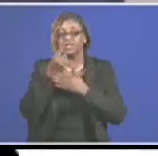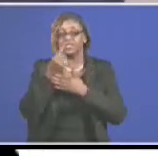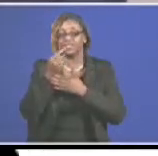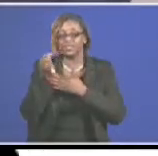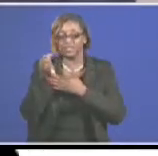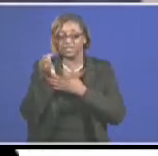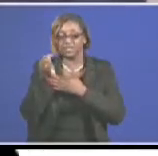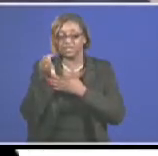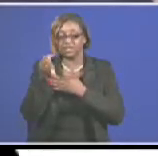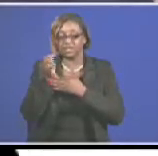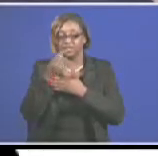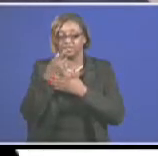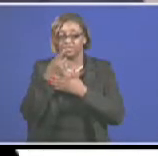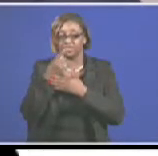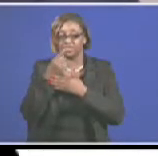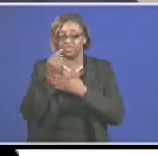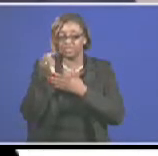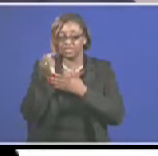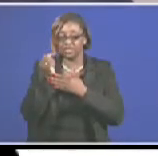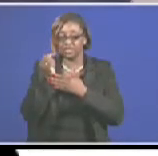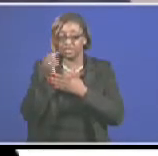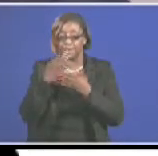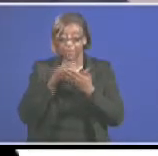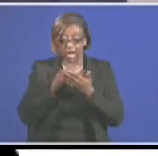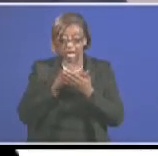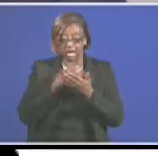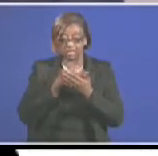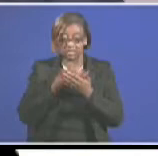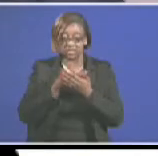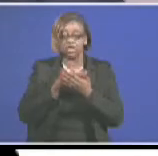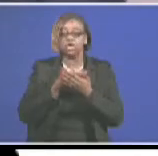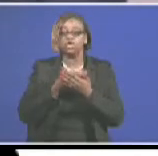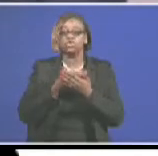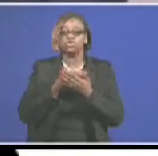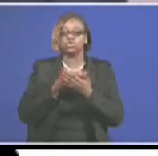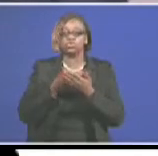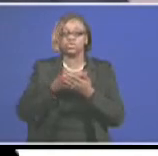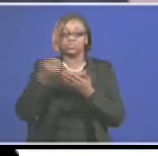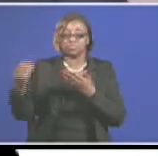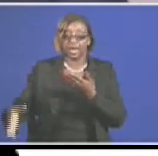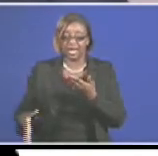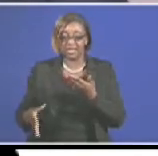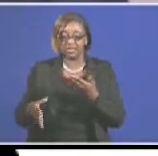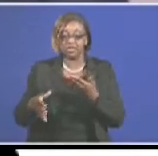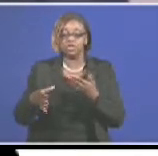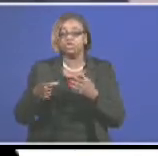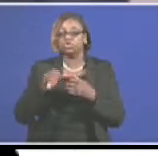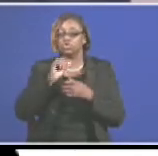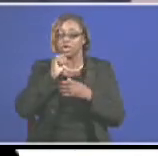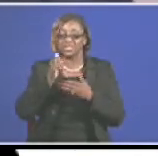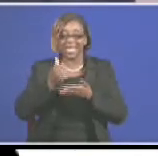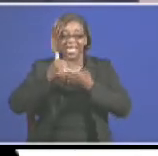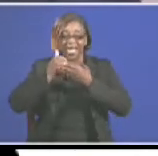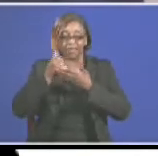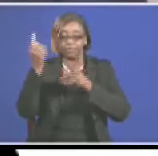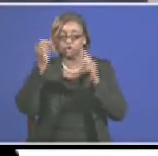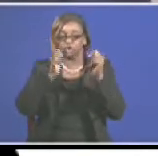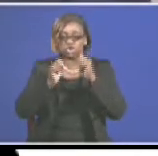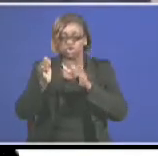any attempt to use nonprofit organizations to finance terrorism, to money launder,